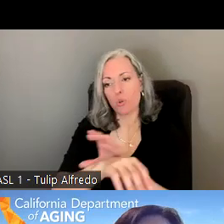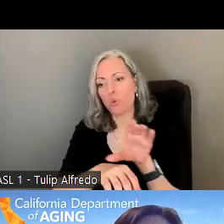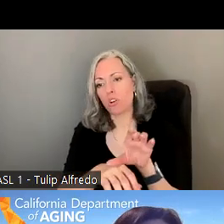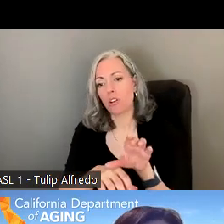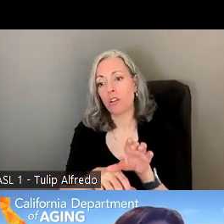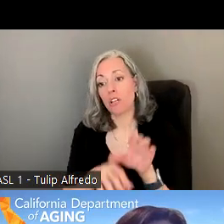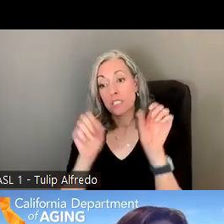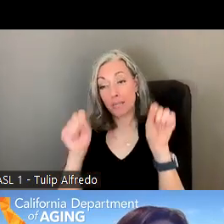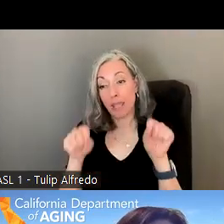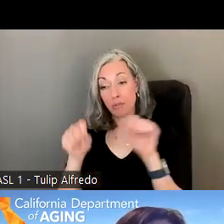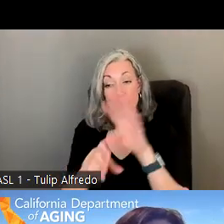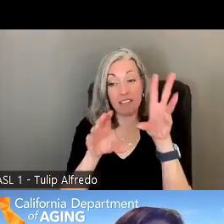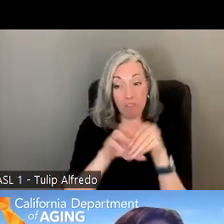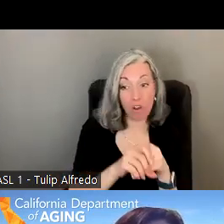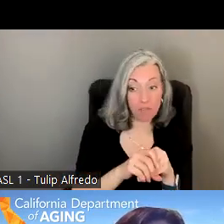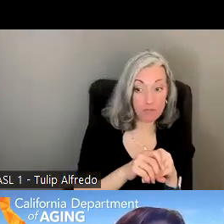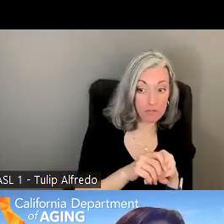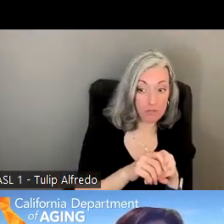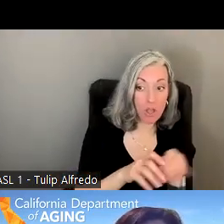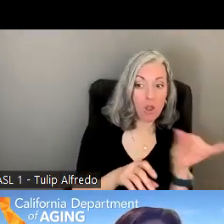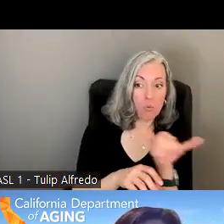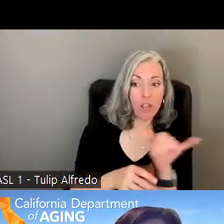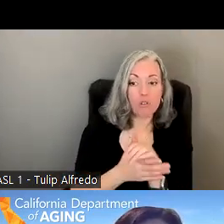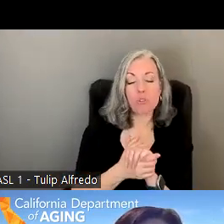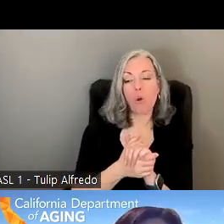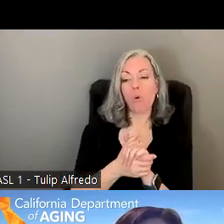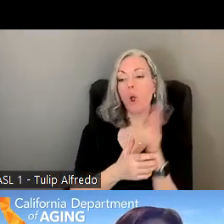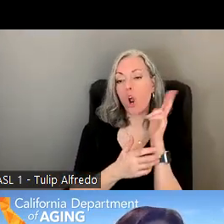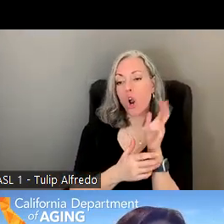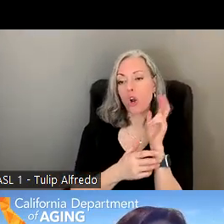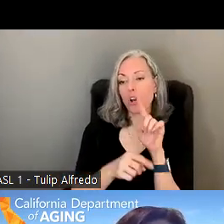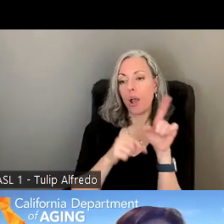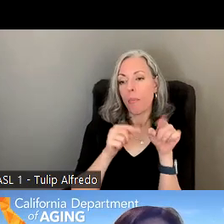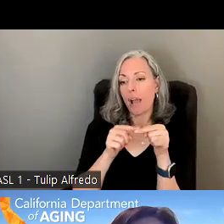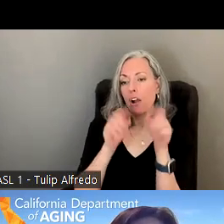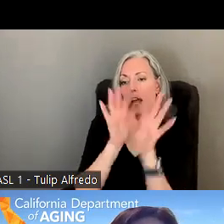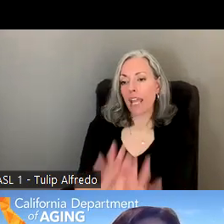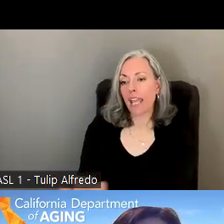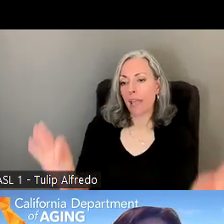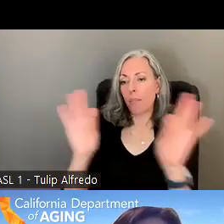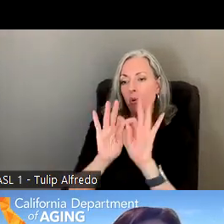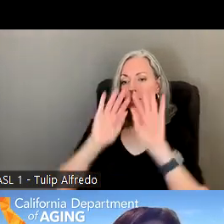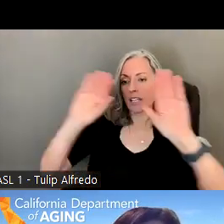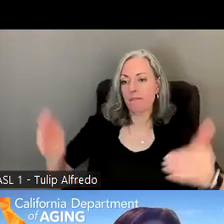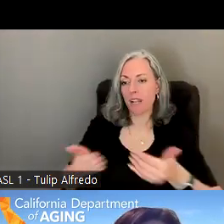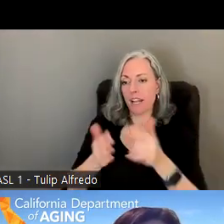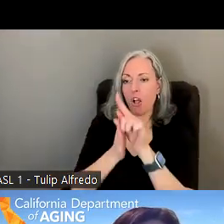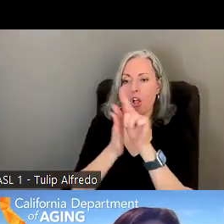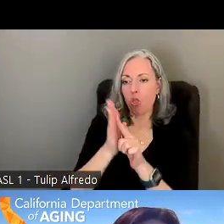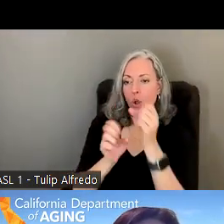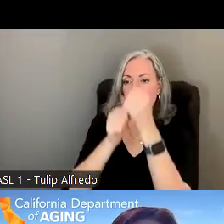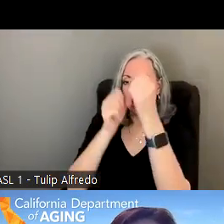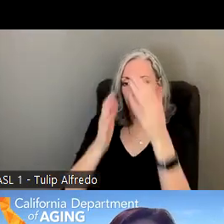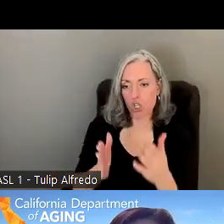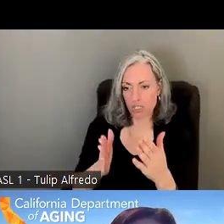to participate. We also heard about the importance of inviting lawmakers